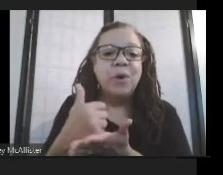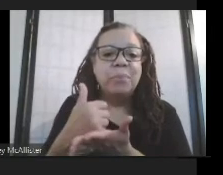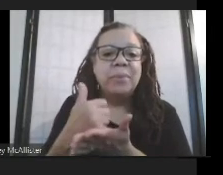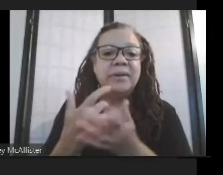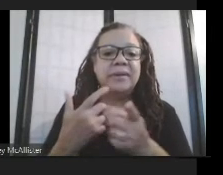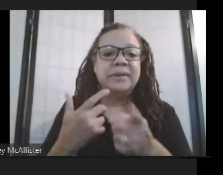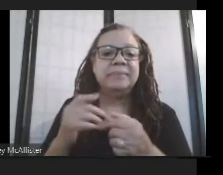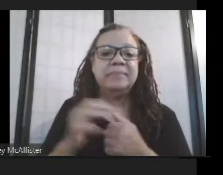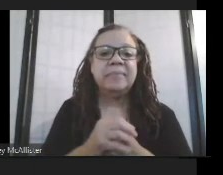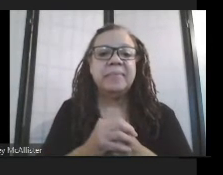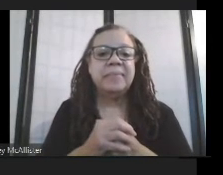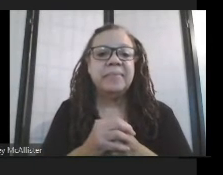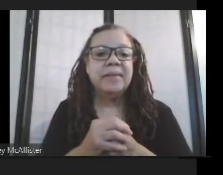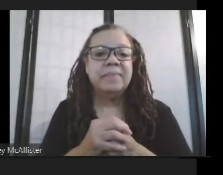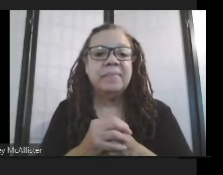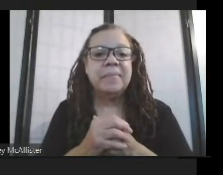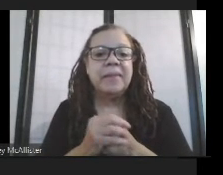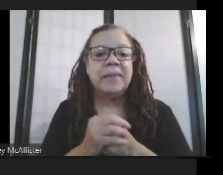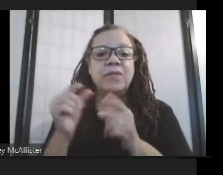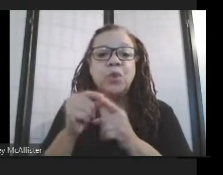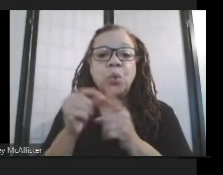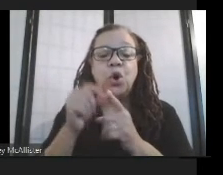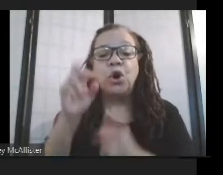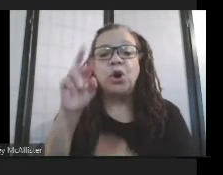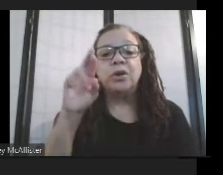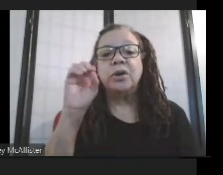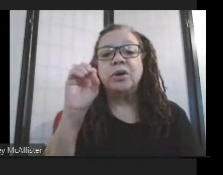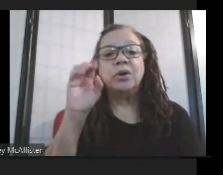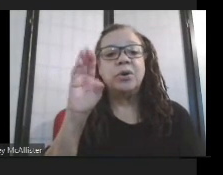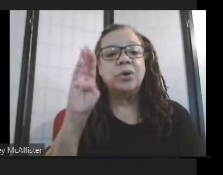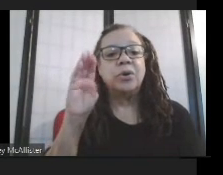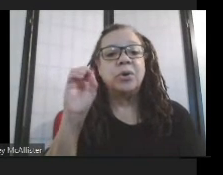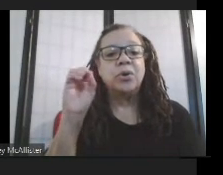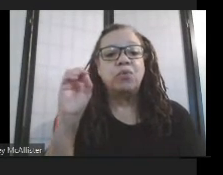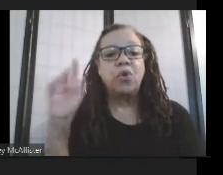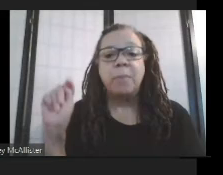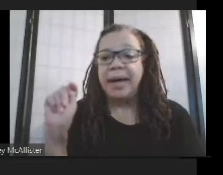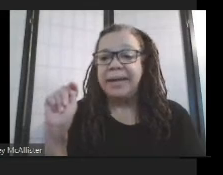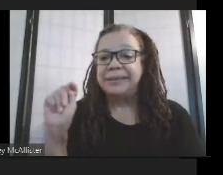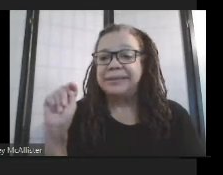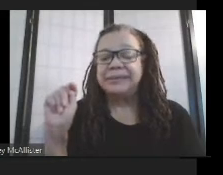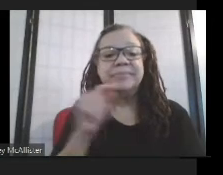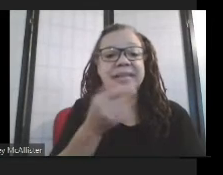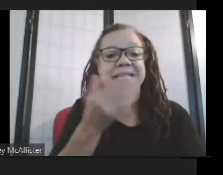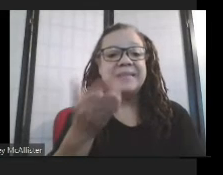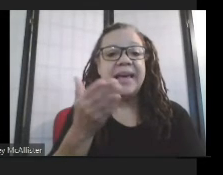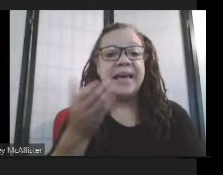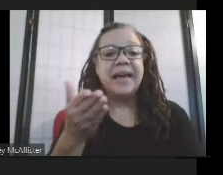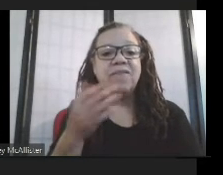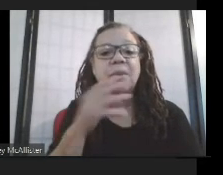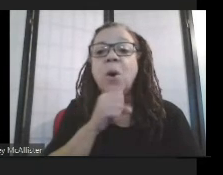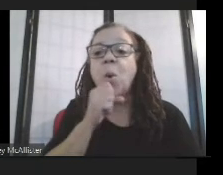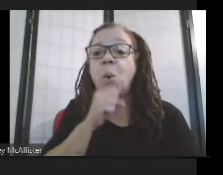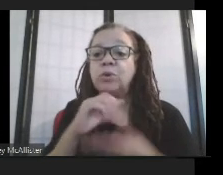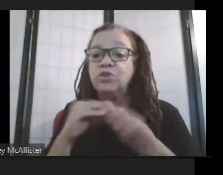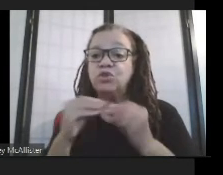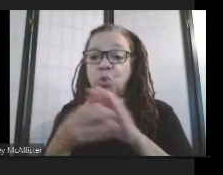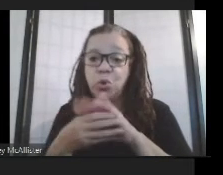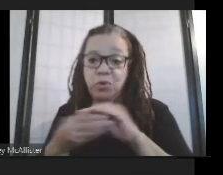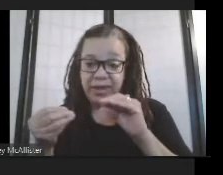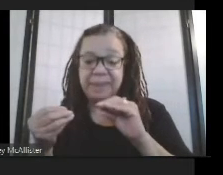bottom, you might see RUR. So the word robot actually comes from a Czech story long